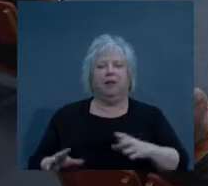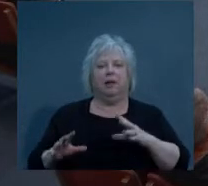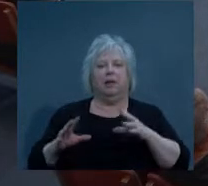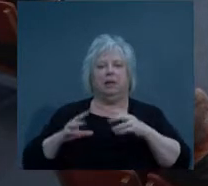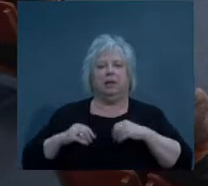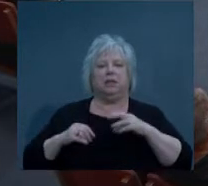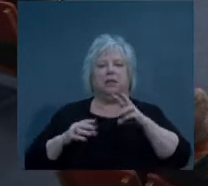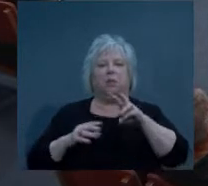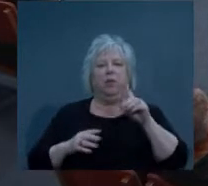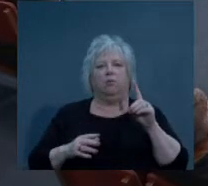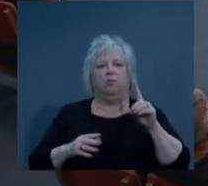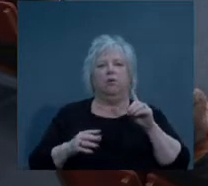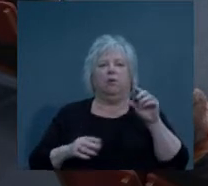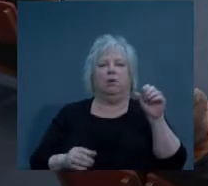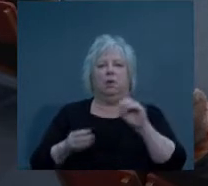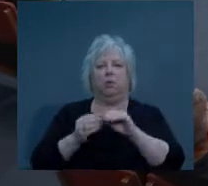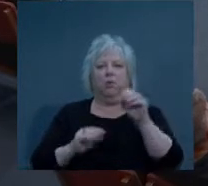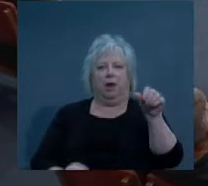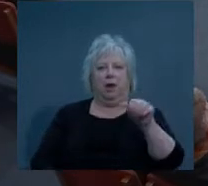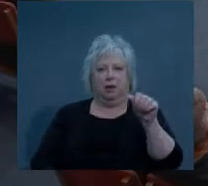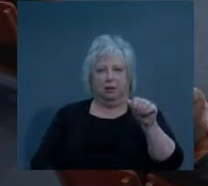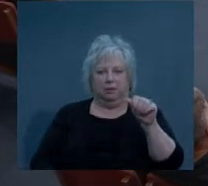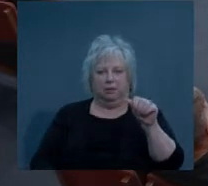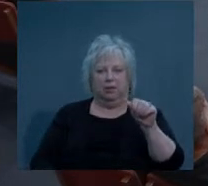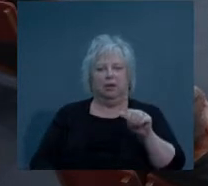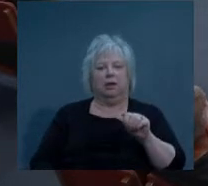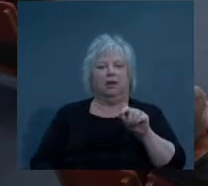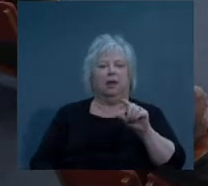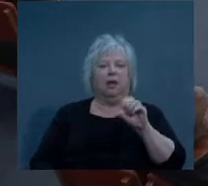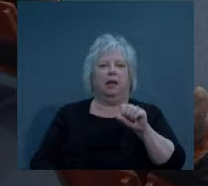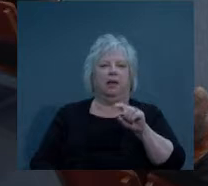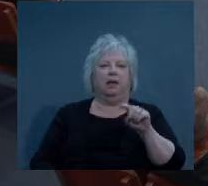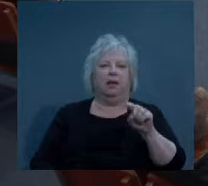Consent withdrawal, item A, file